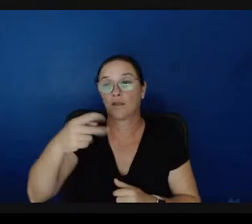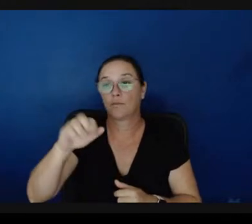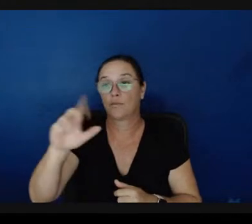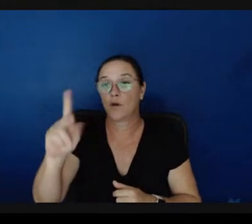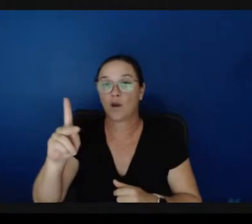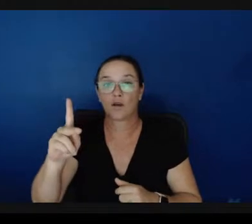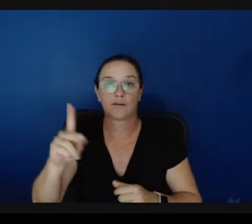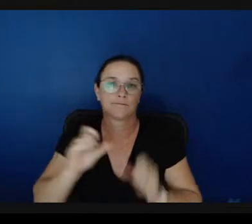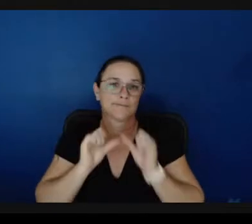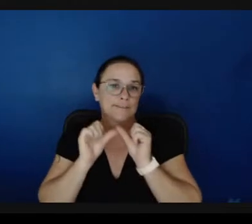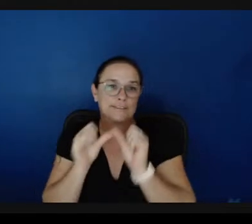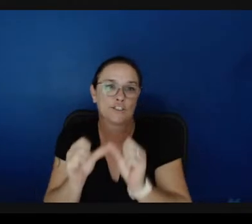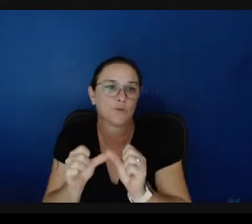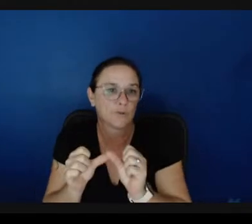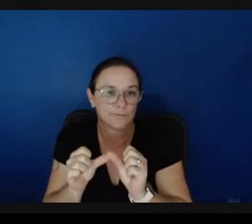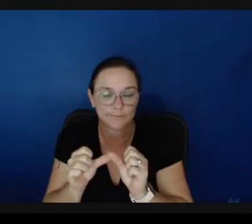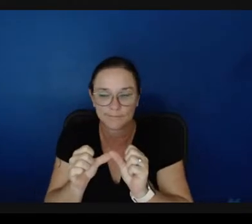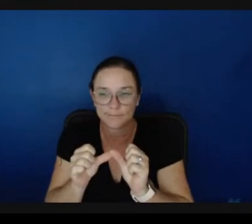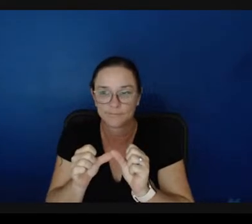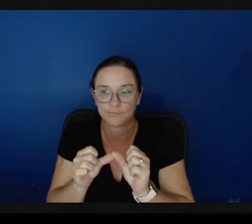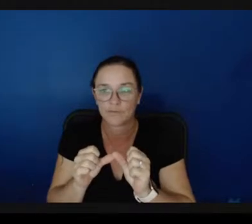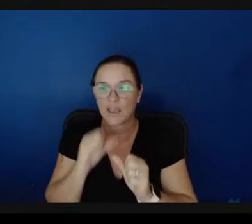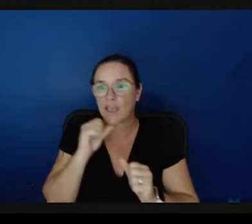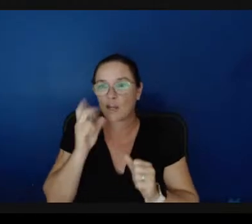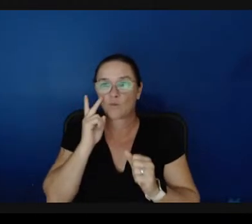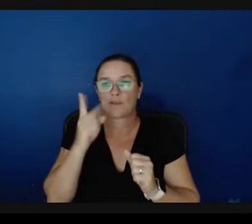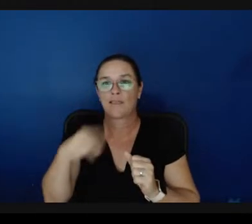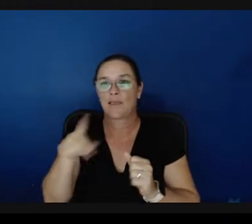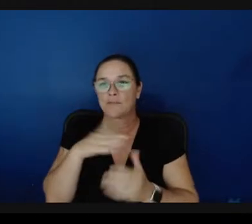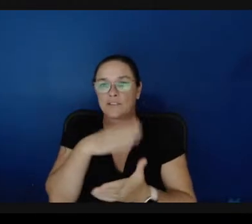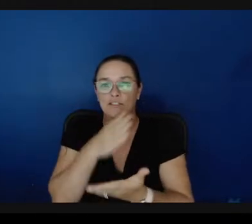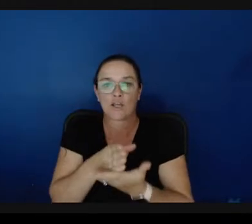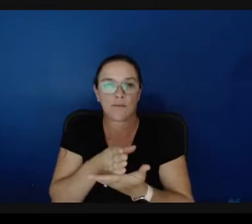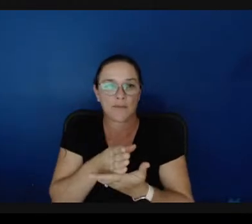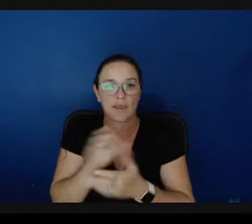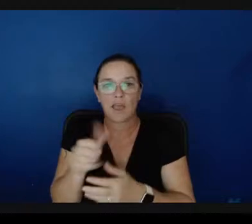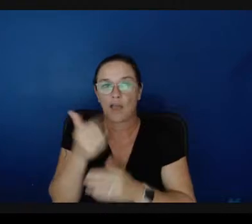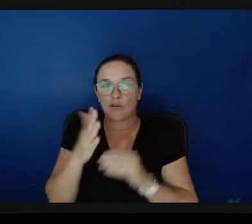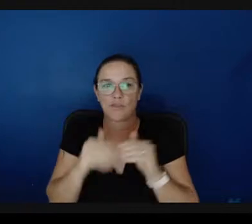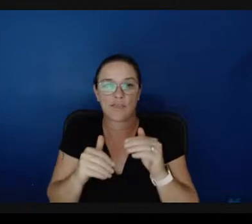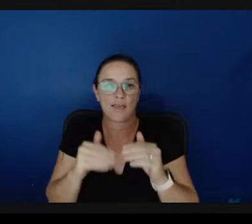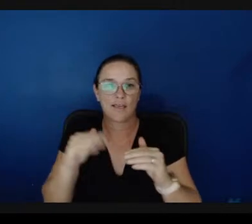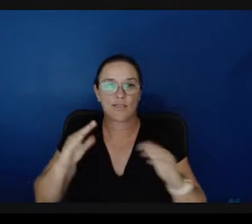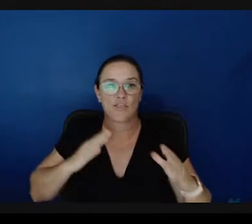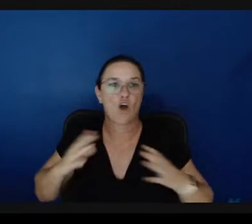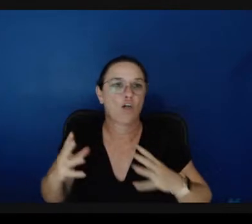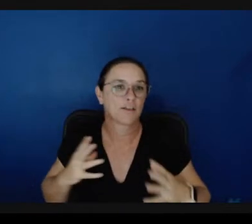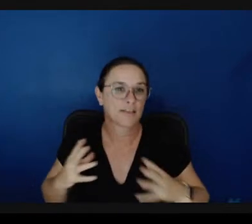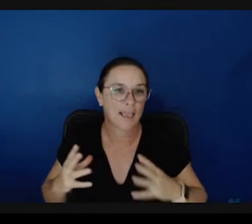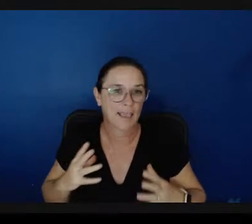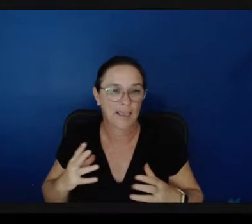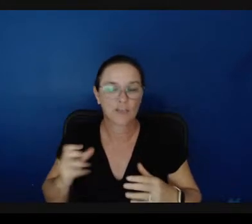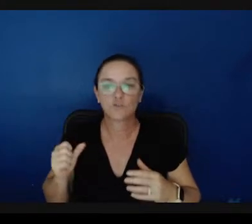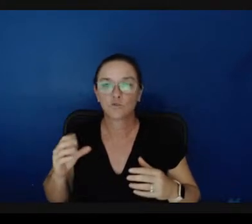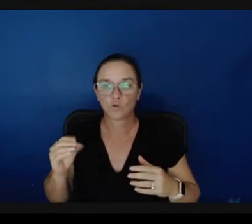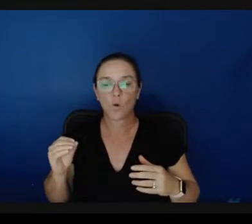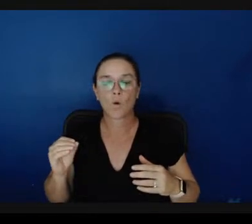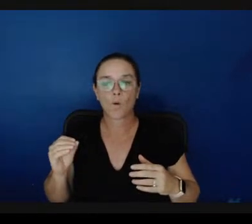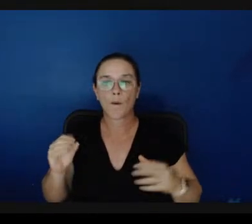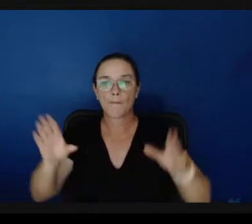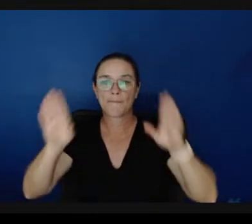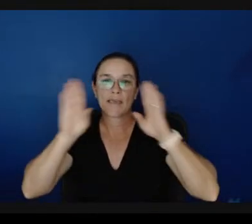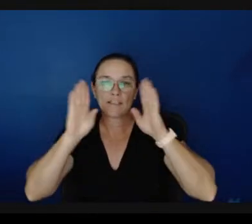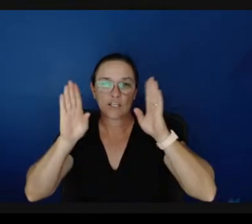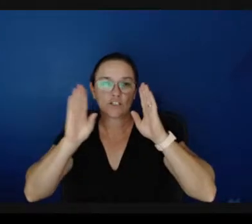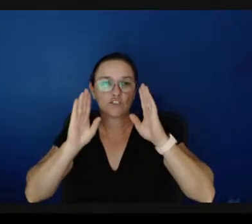is continuing. I don't see them stopping other than the holiday. And so pay attention